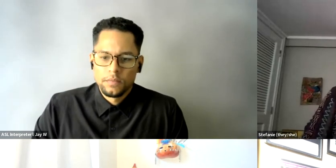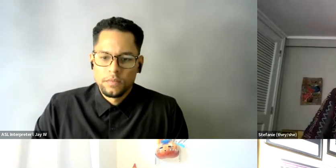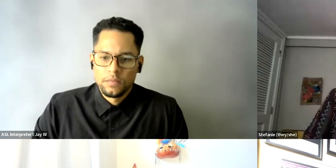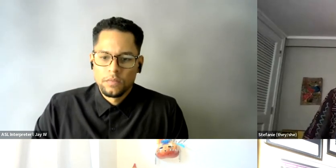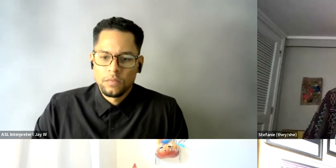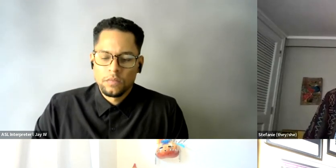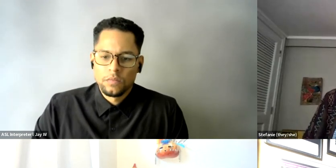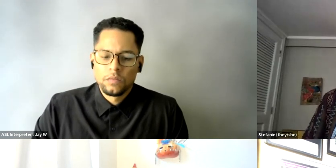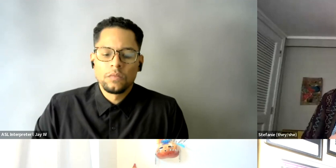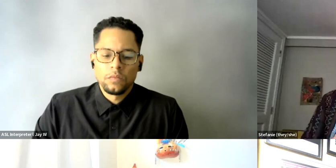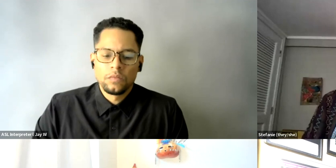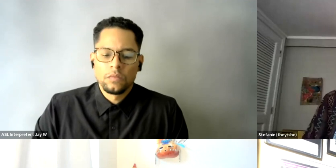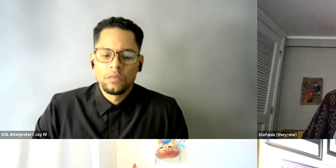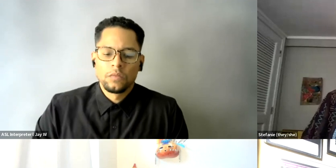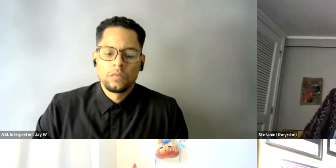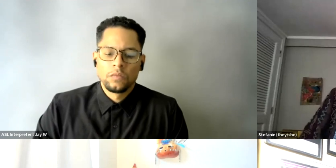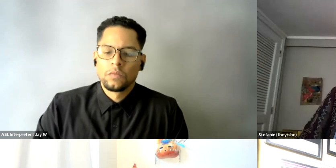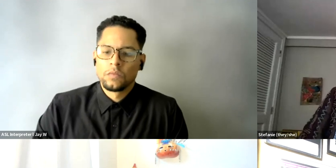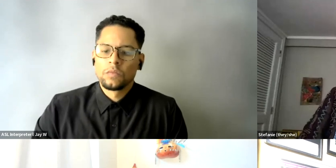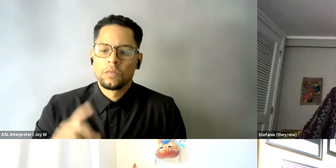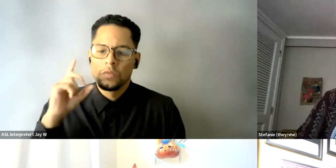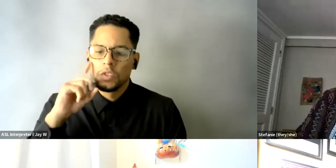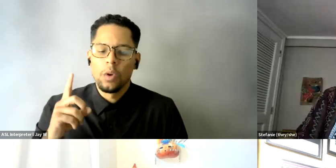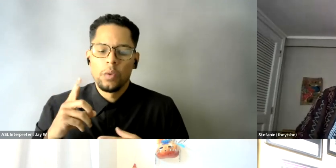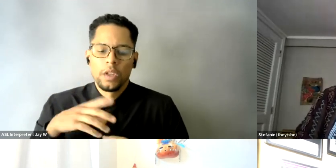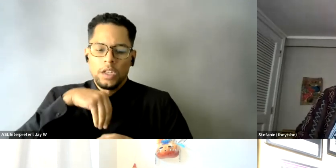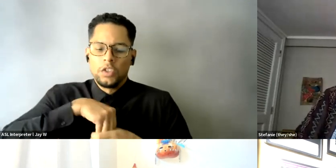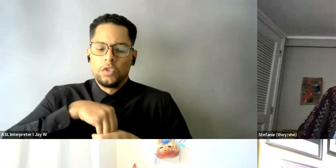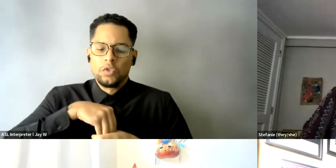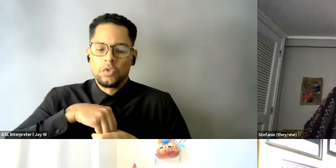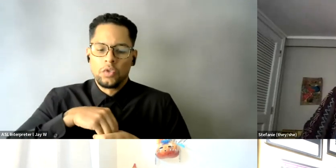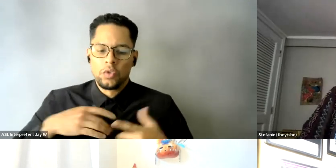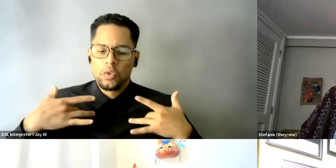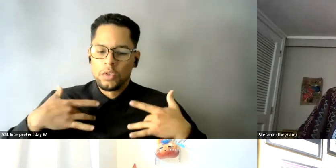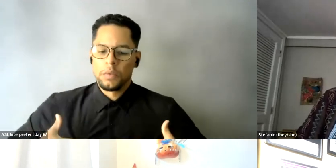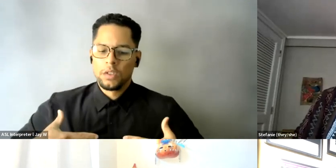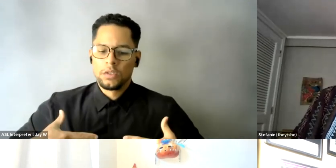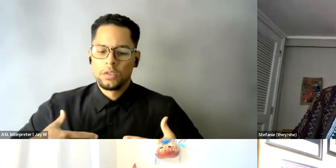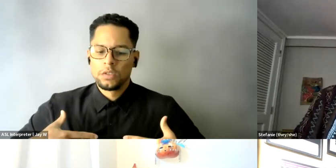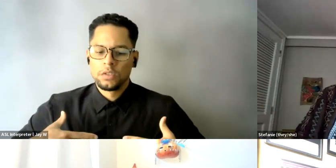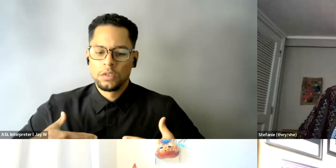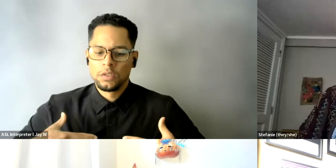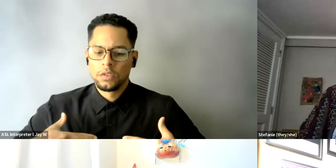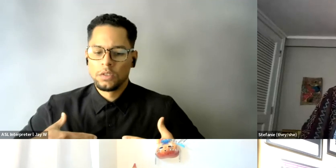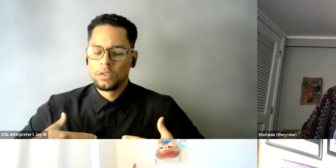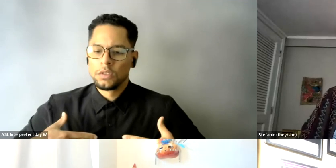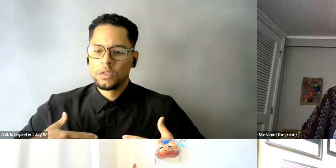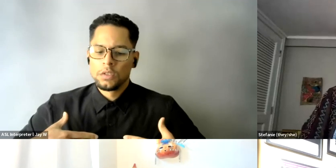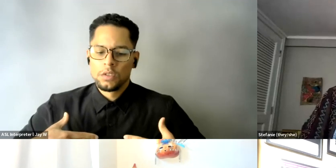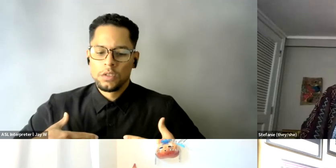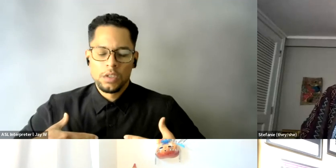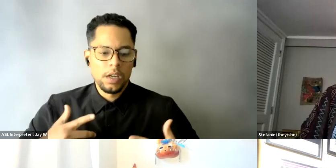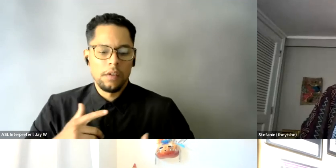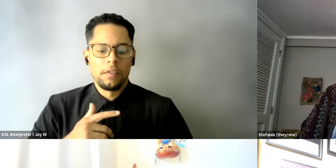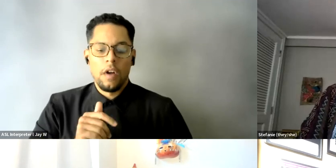own conditioning and internalized oppression meet our idea of freedom or liberation, right?